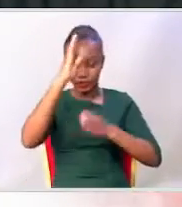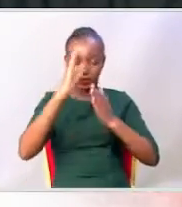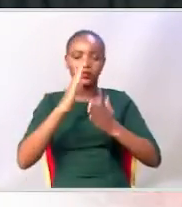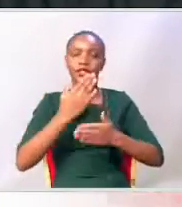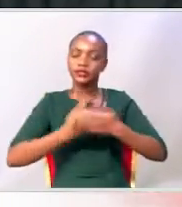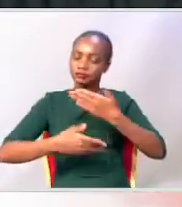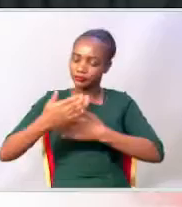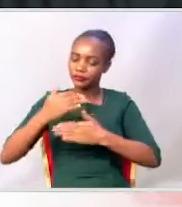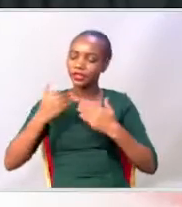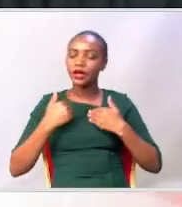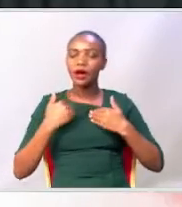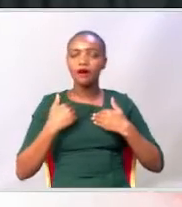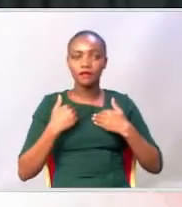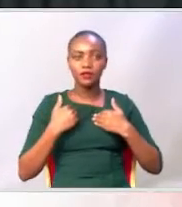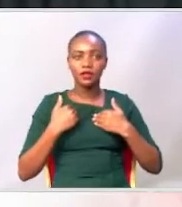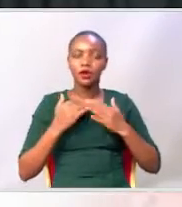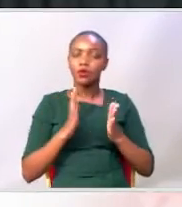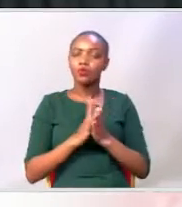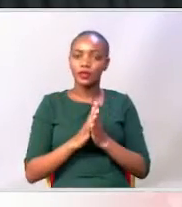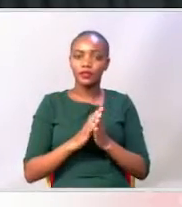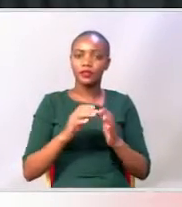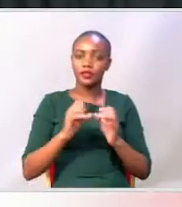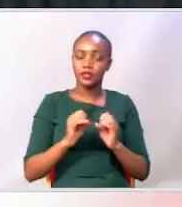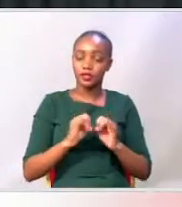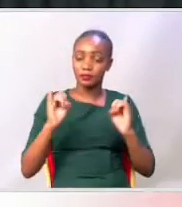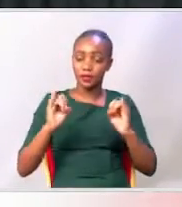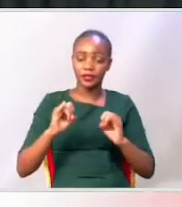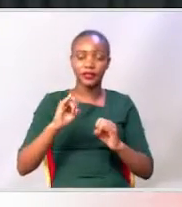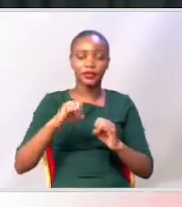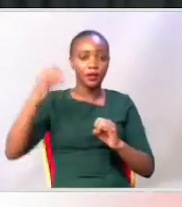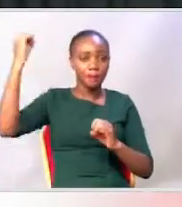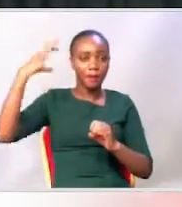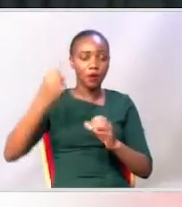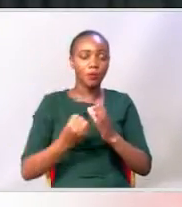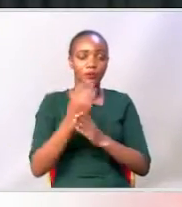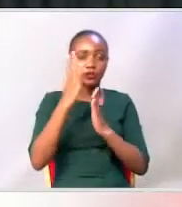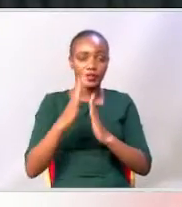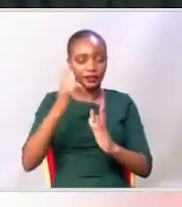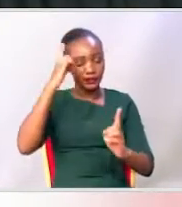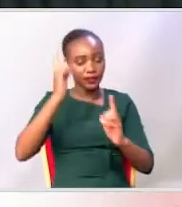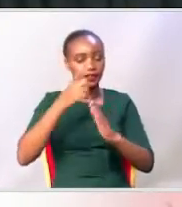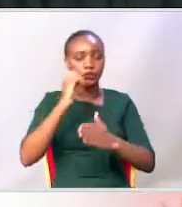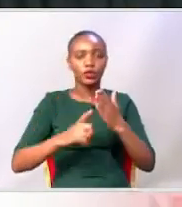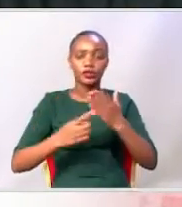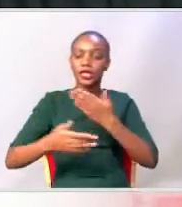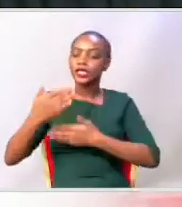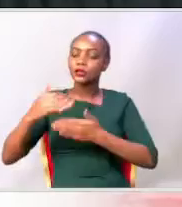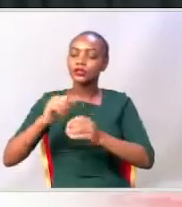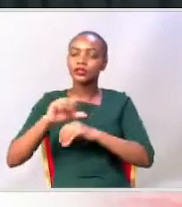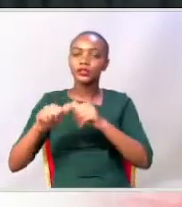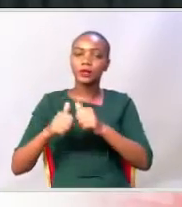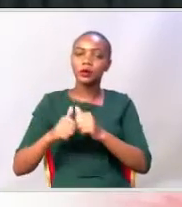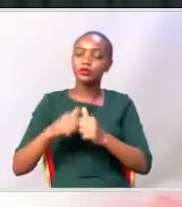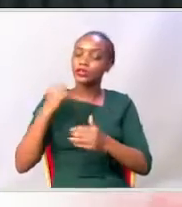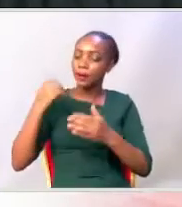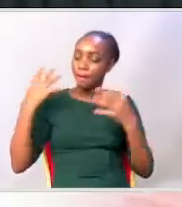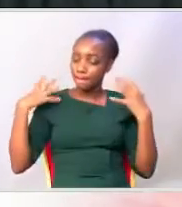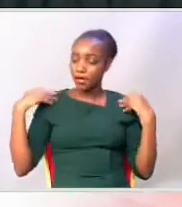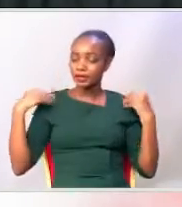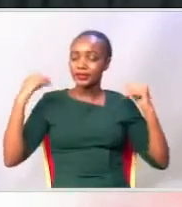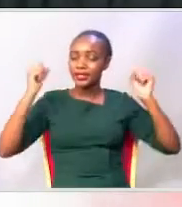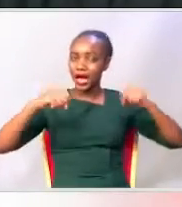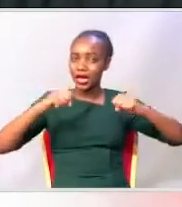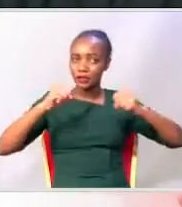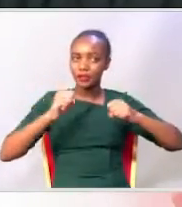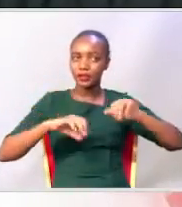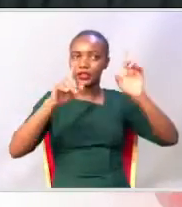engagement with independent power producers aimed at renegotiation of power purchase agreements so as